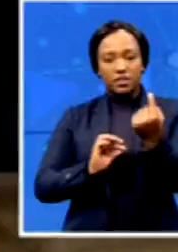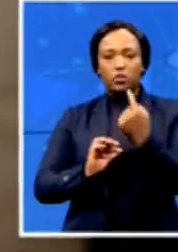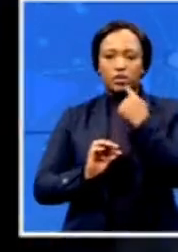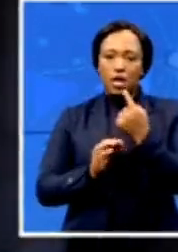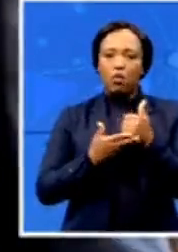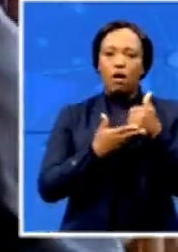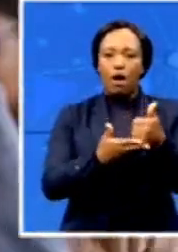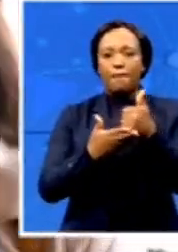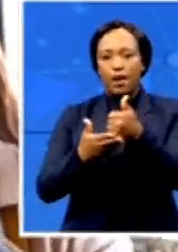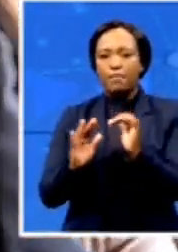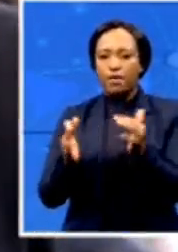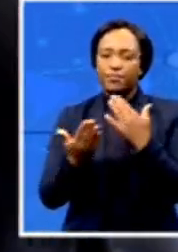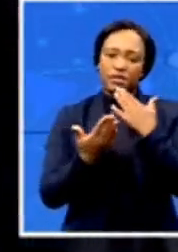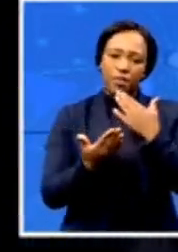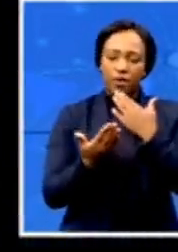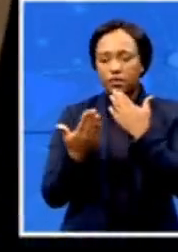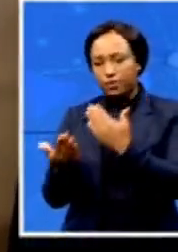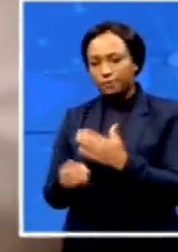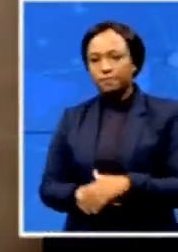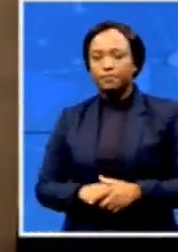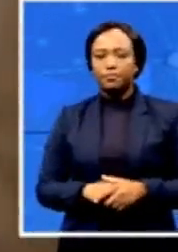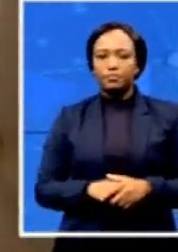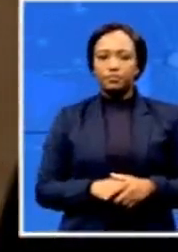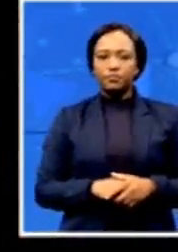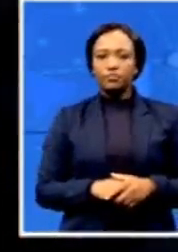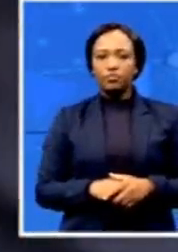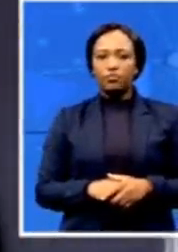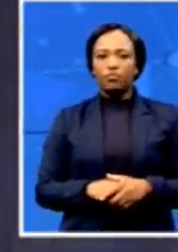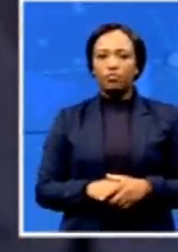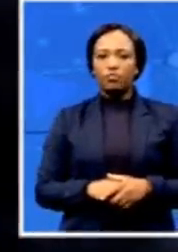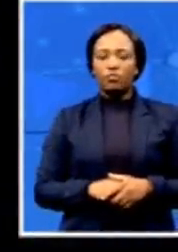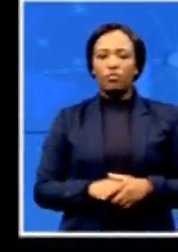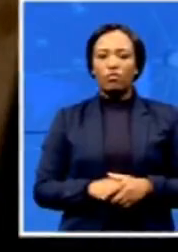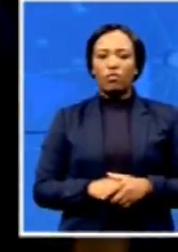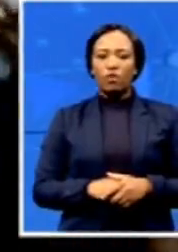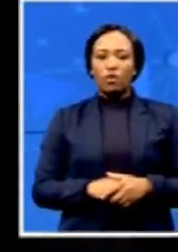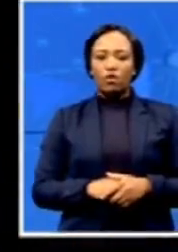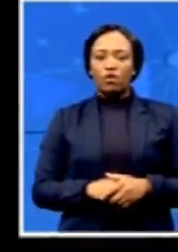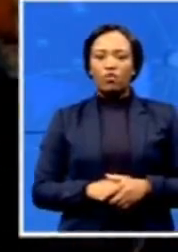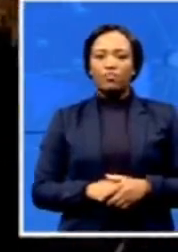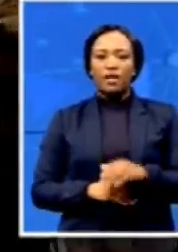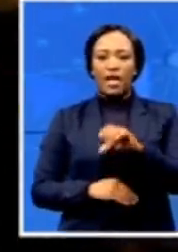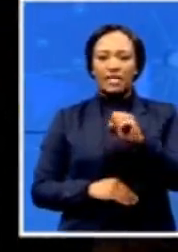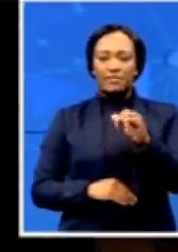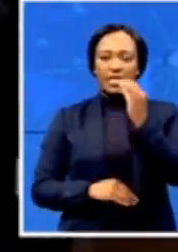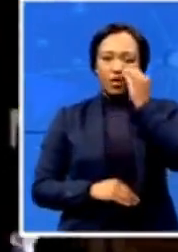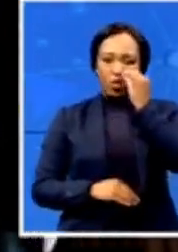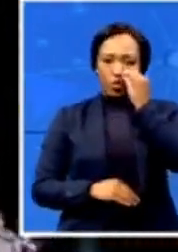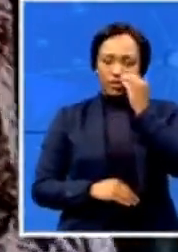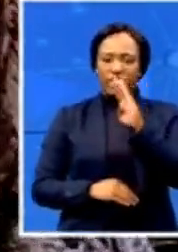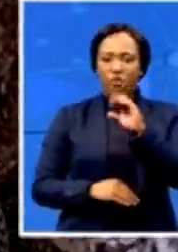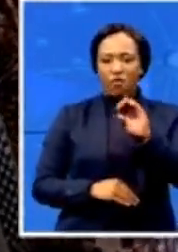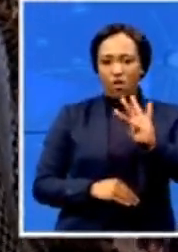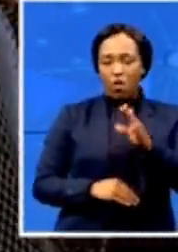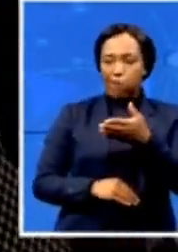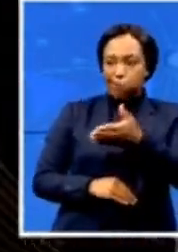welcome the channel 24 our news channel 404 SABC news, we are welcoming the minister is doing